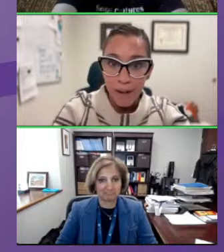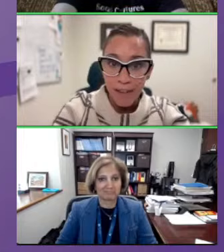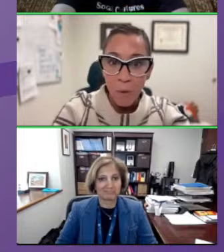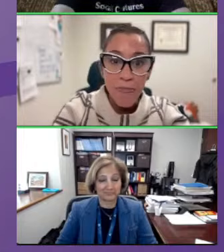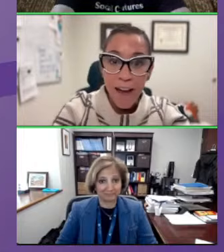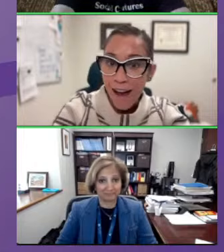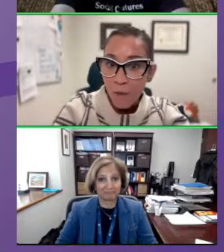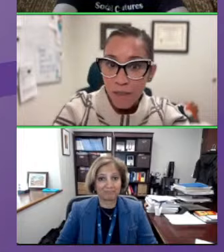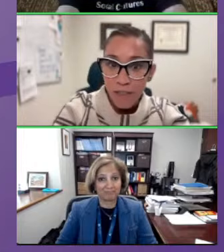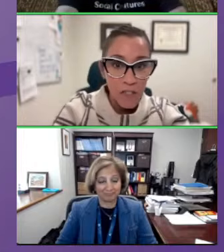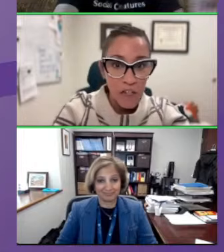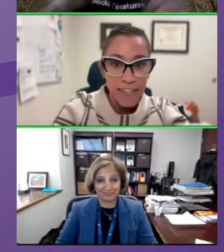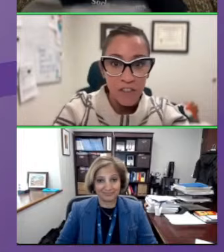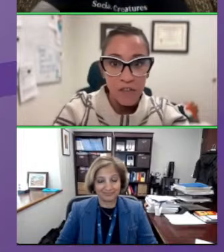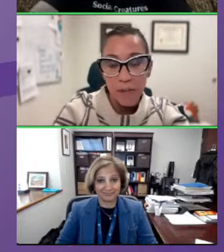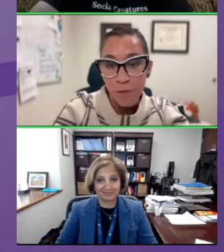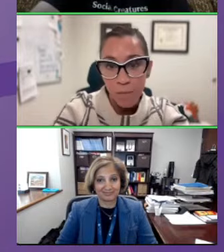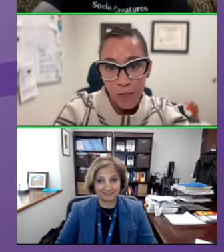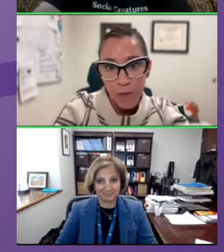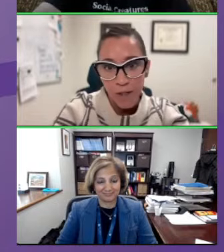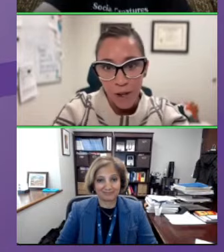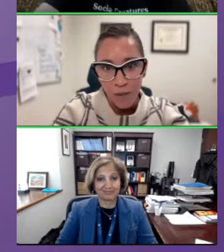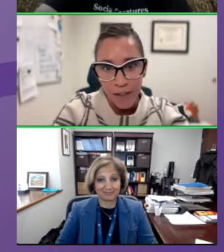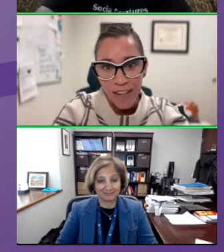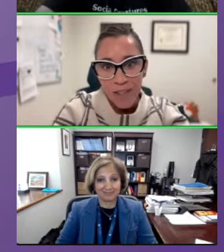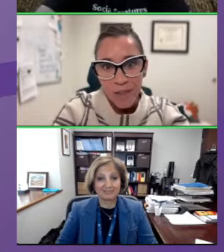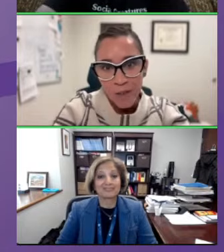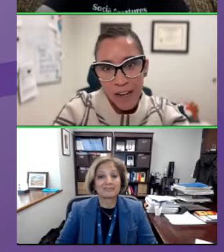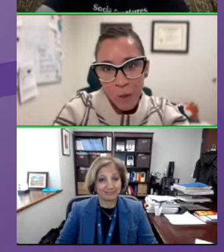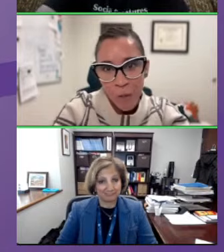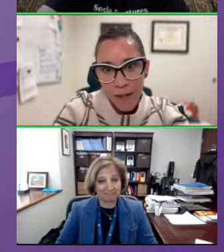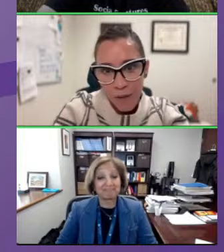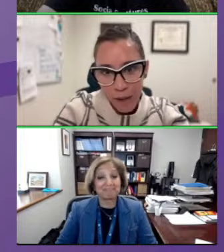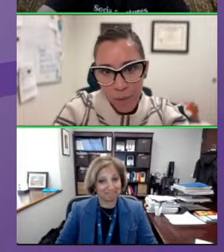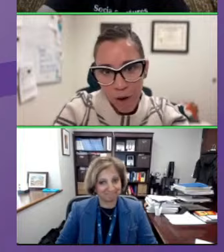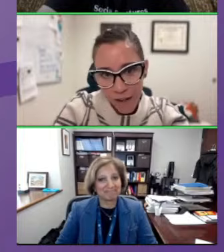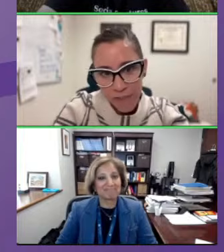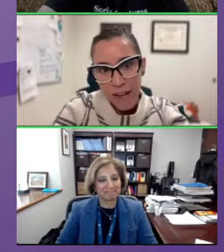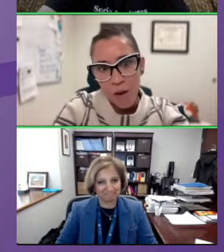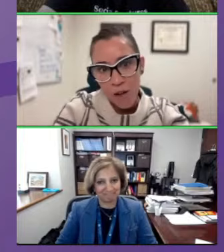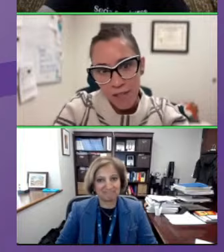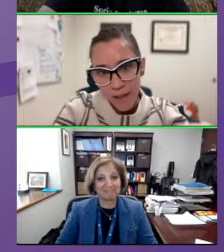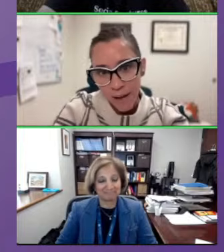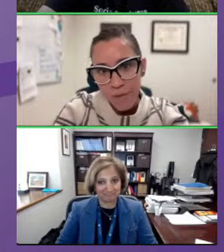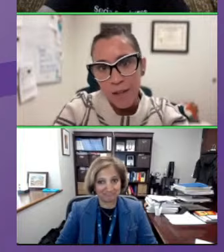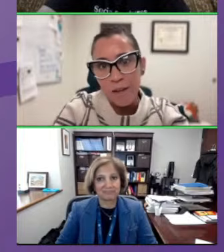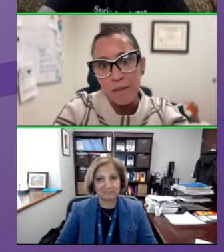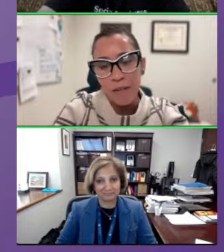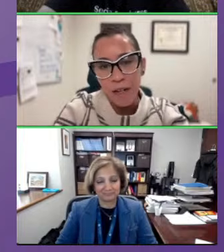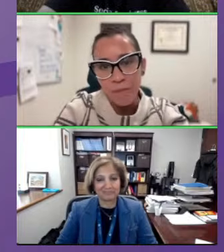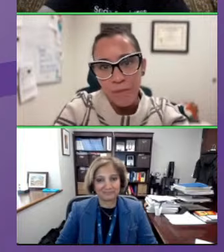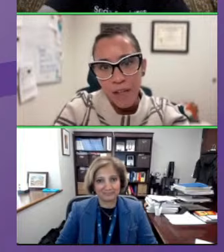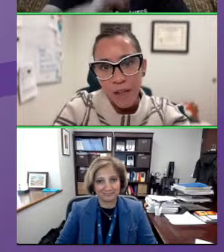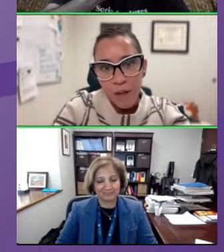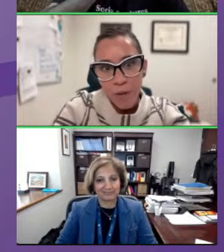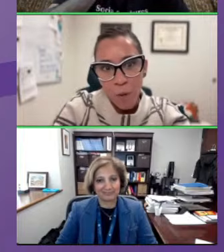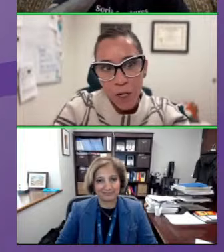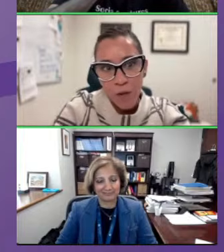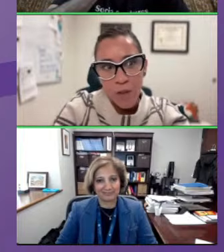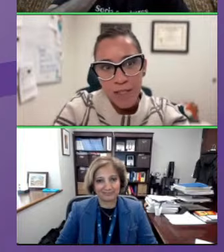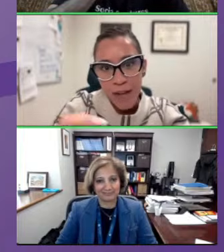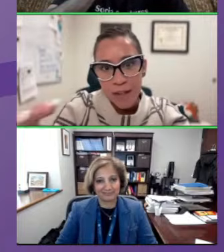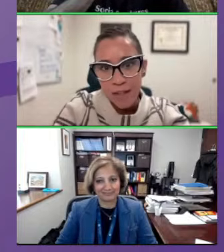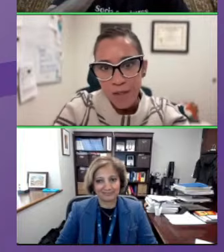upright without a change in blood pressure and heart rate. So I just wanted to kind of broaden that concept of the point